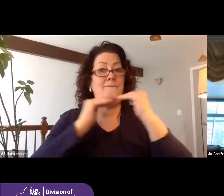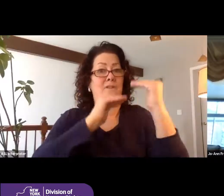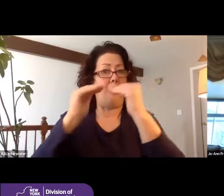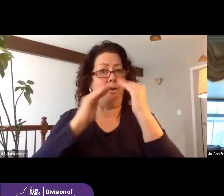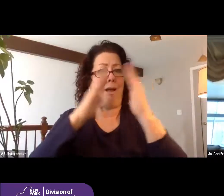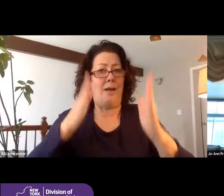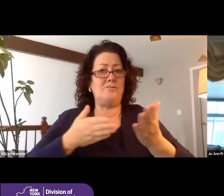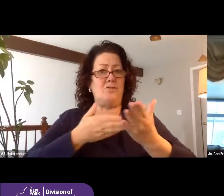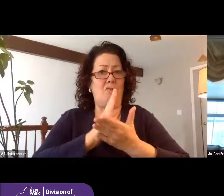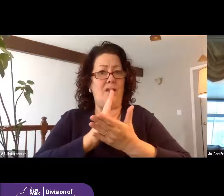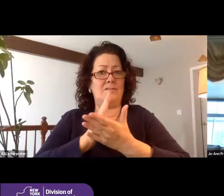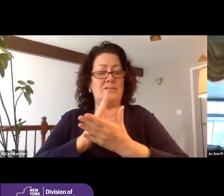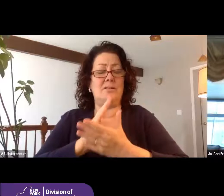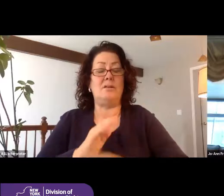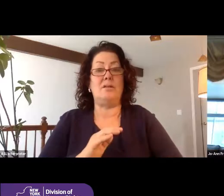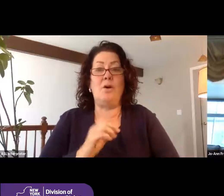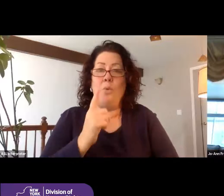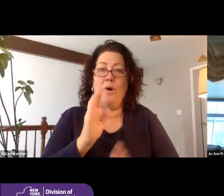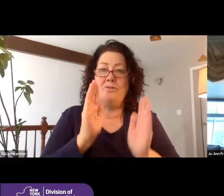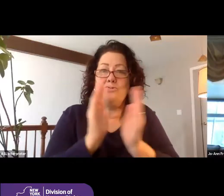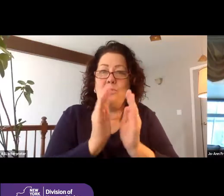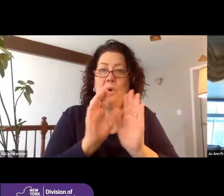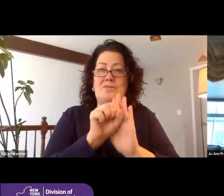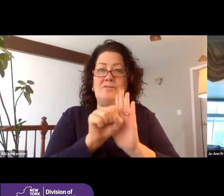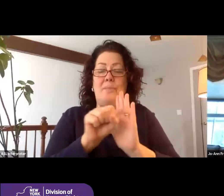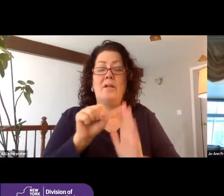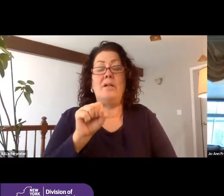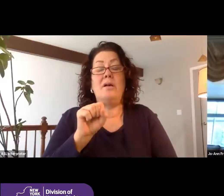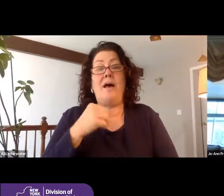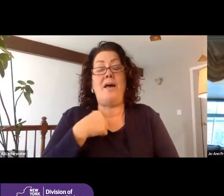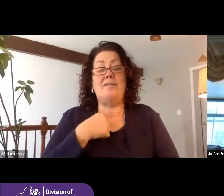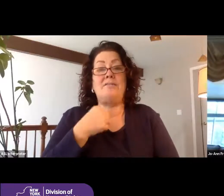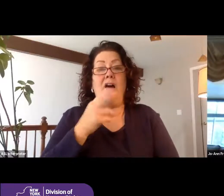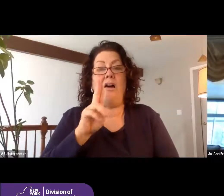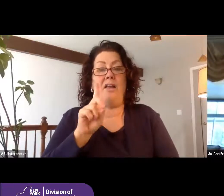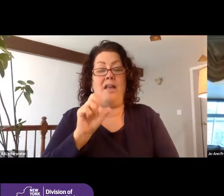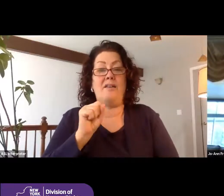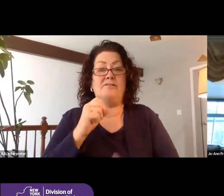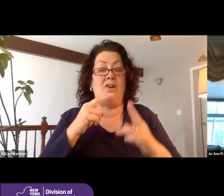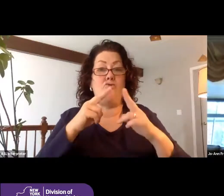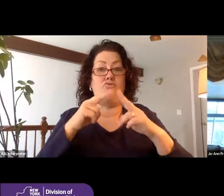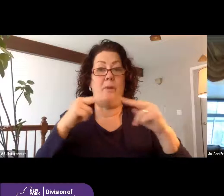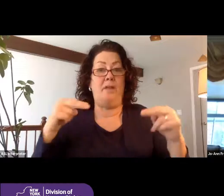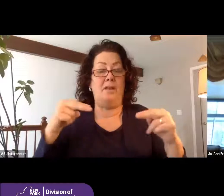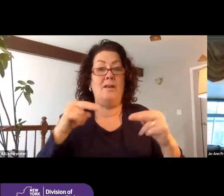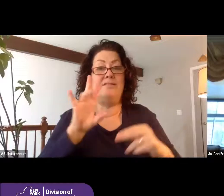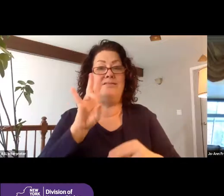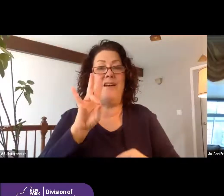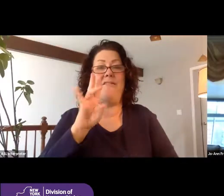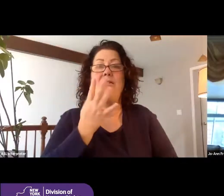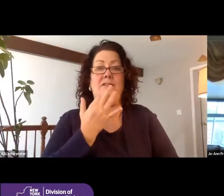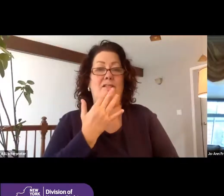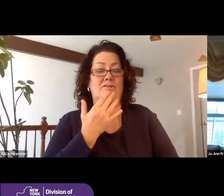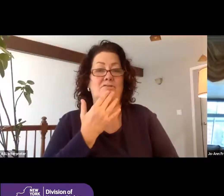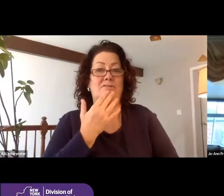one very small symbol, HUD has a fair housing awareness ribbon with seven colors, which symbolize